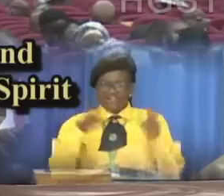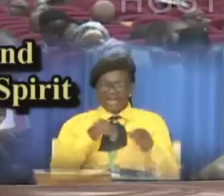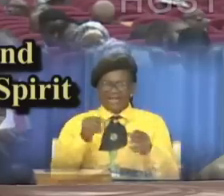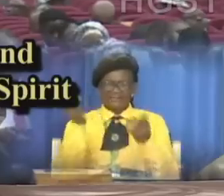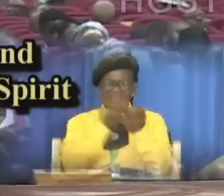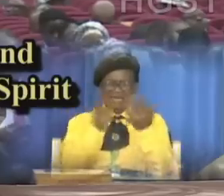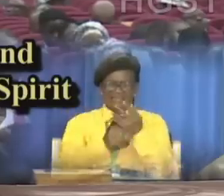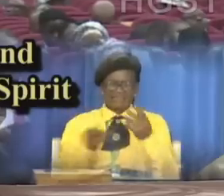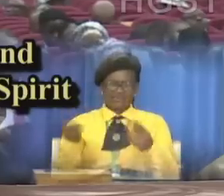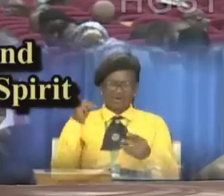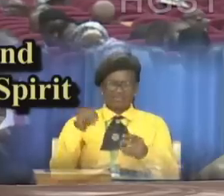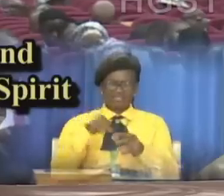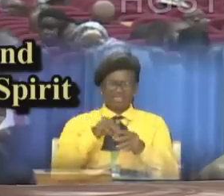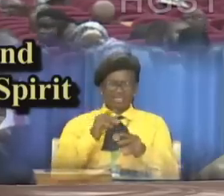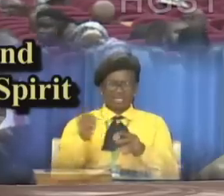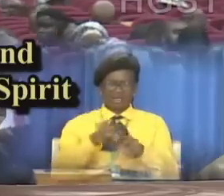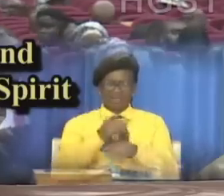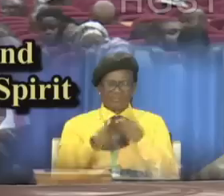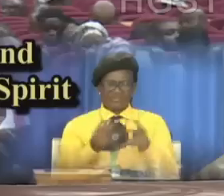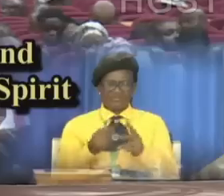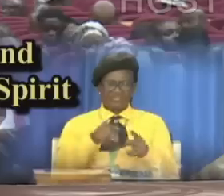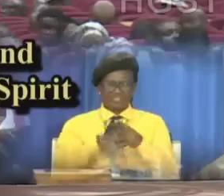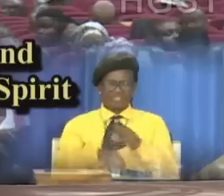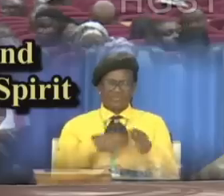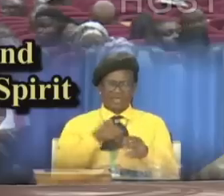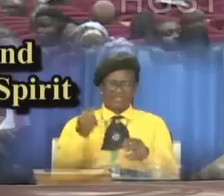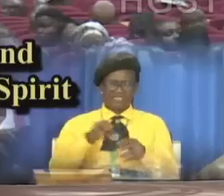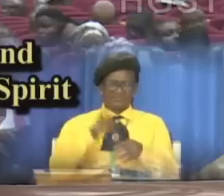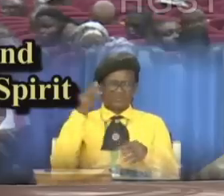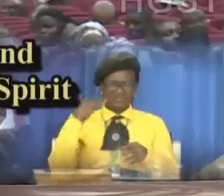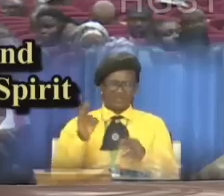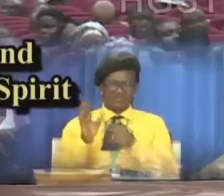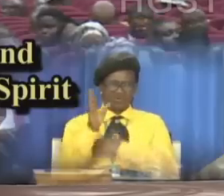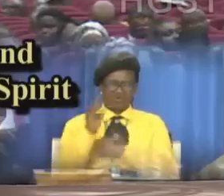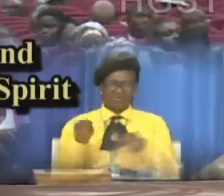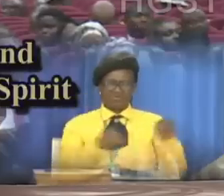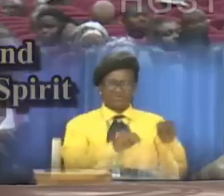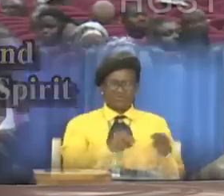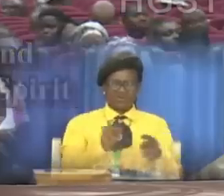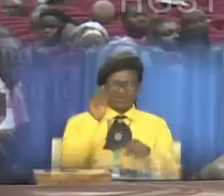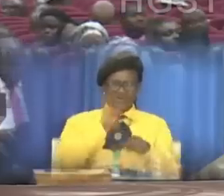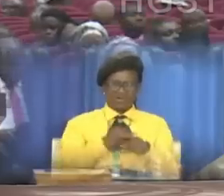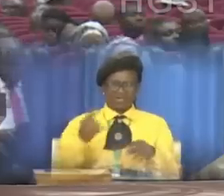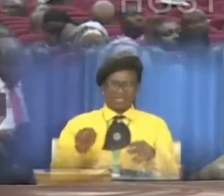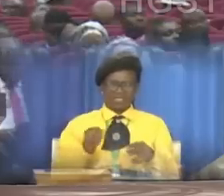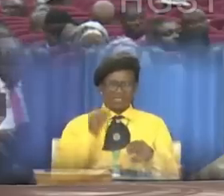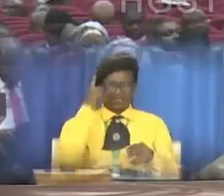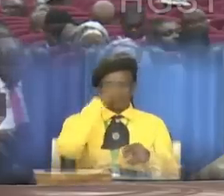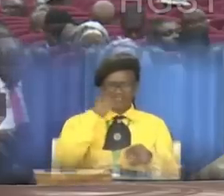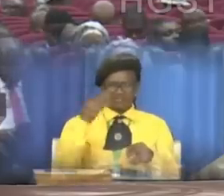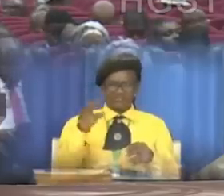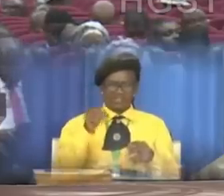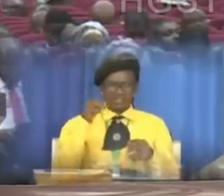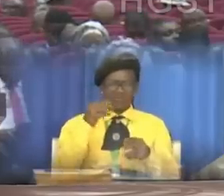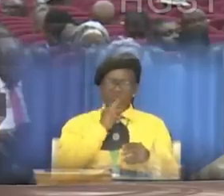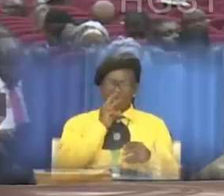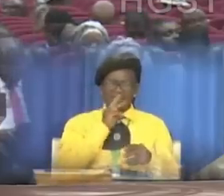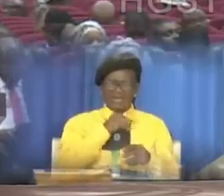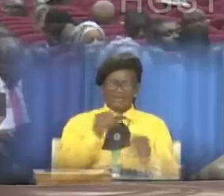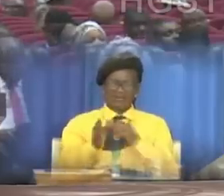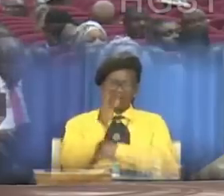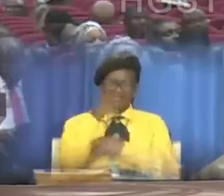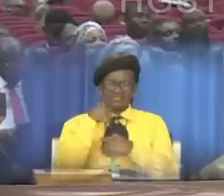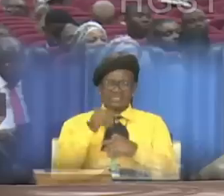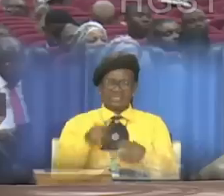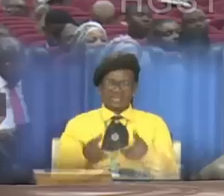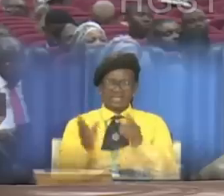the face of the deep. And the Spirit of God moved upon the face of the waters. And God said, let there